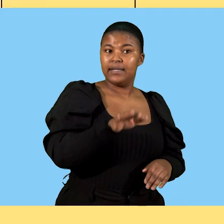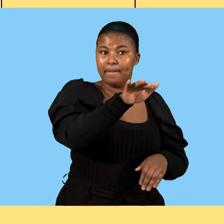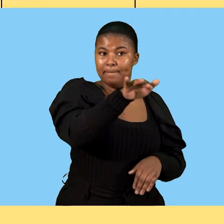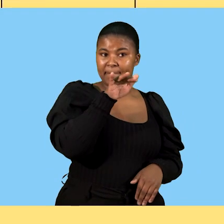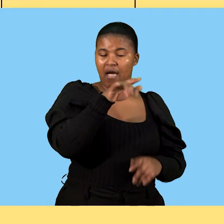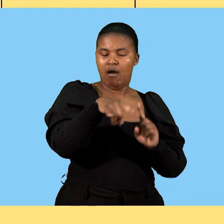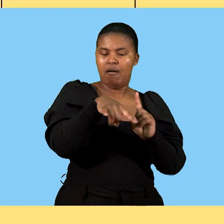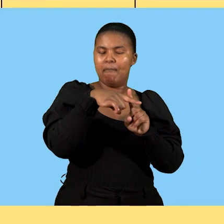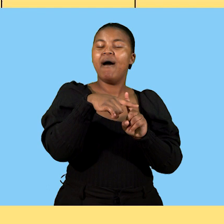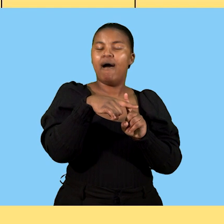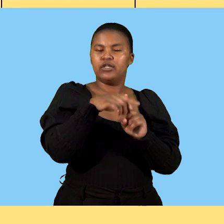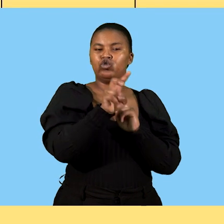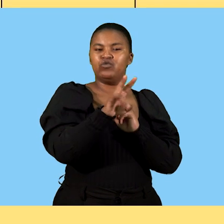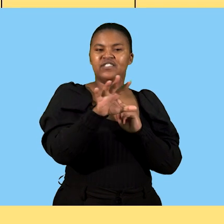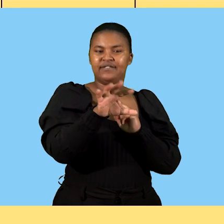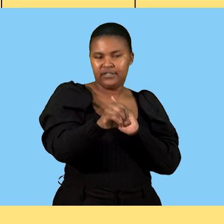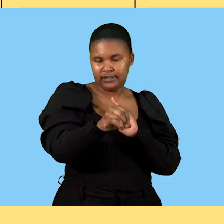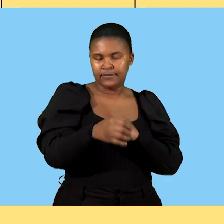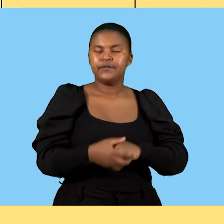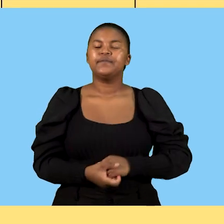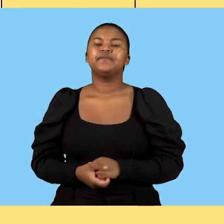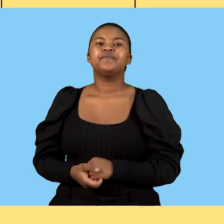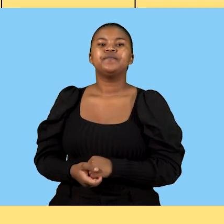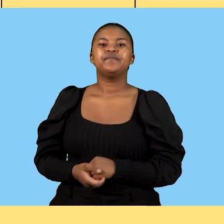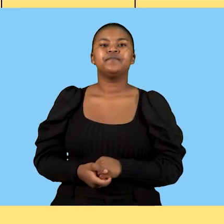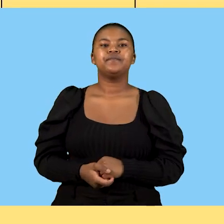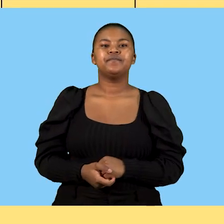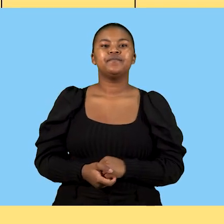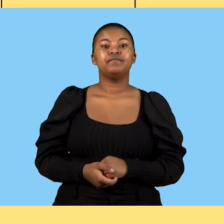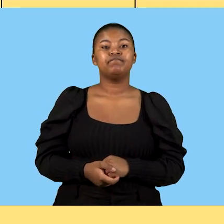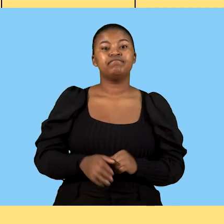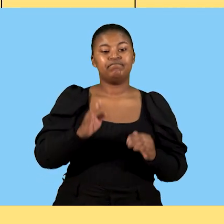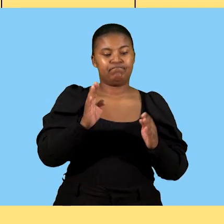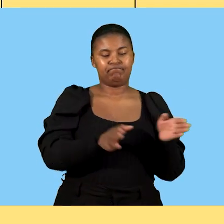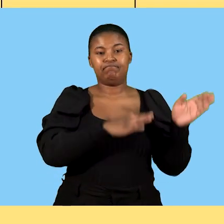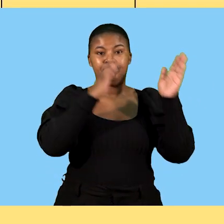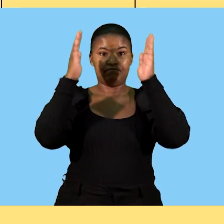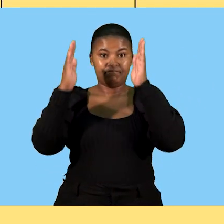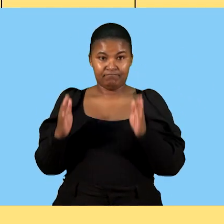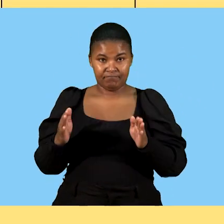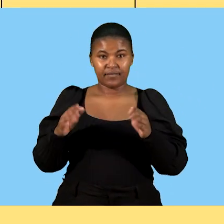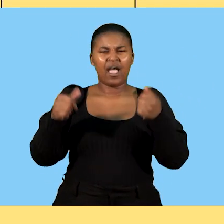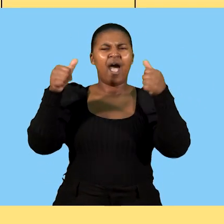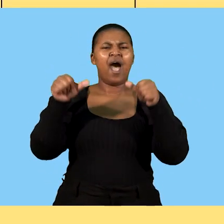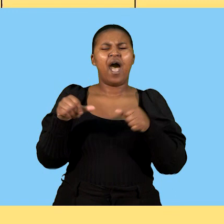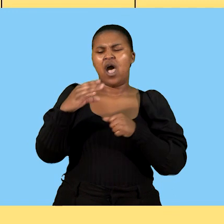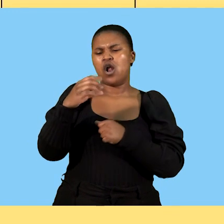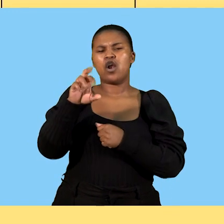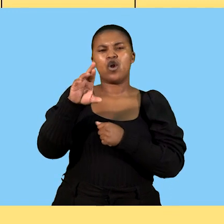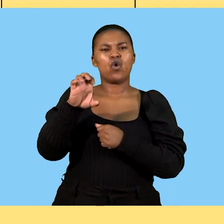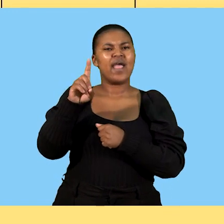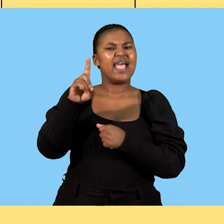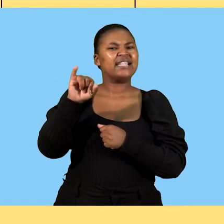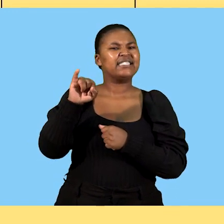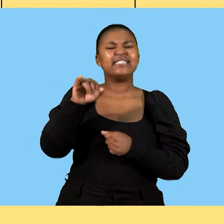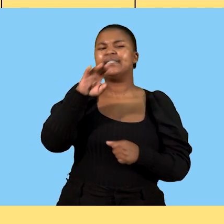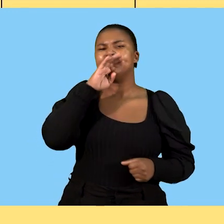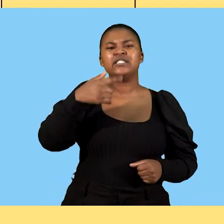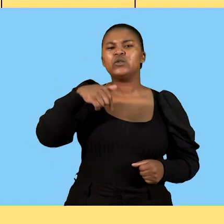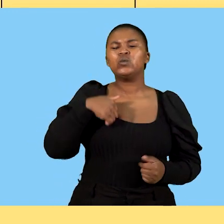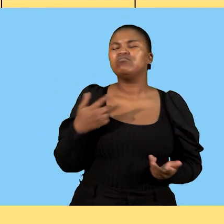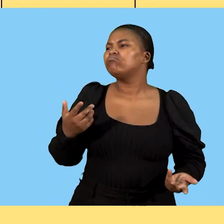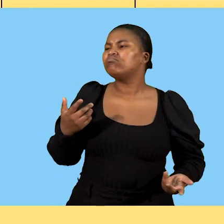plus 250. And the next one is we credit bad debts recovered. Remember what I said,